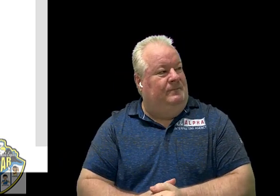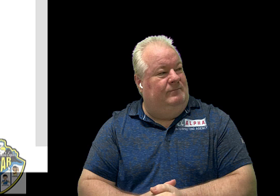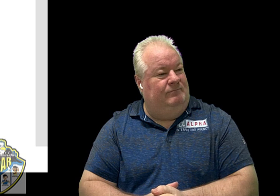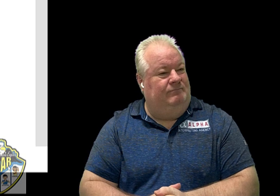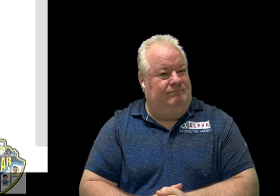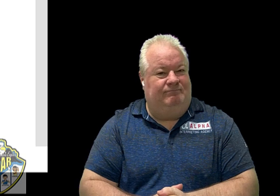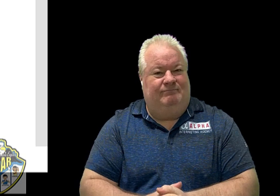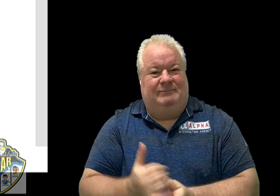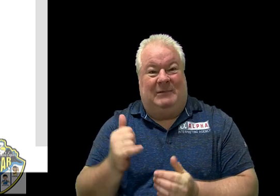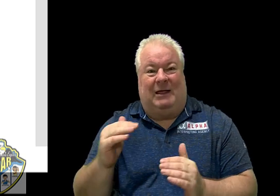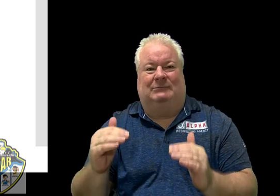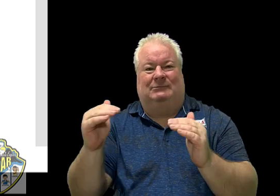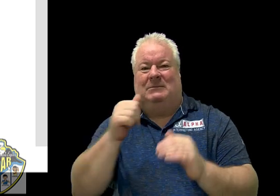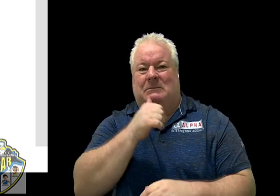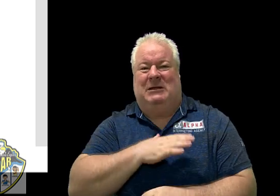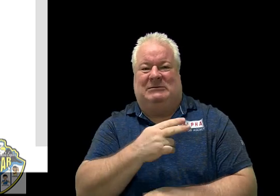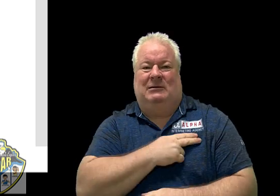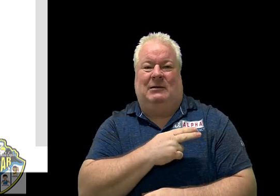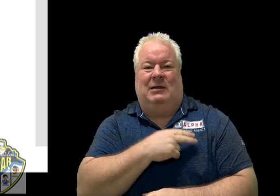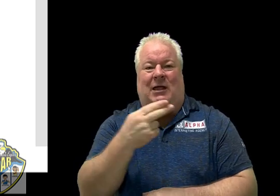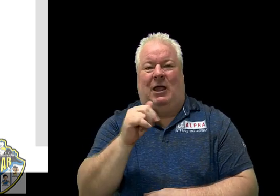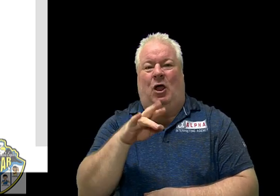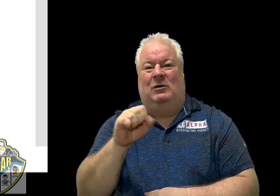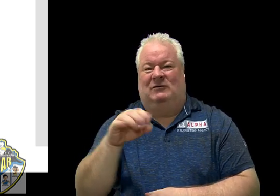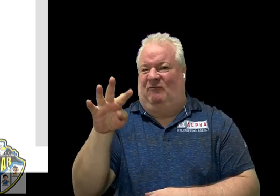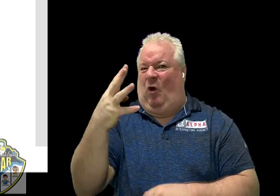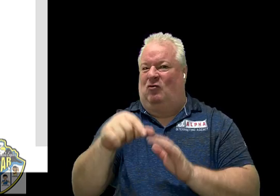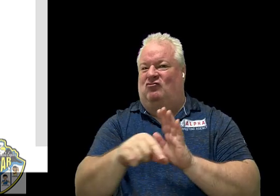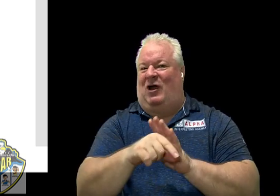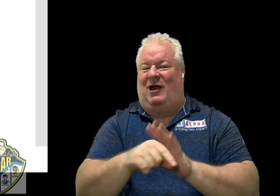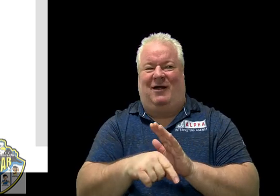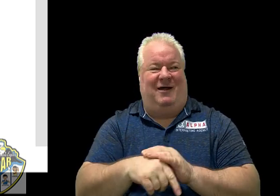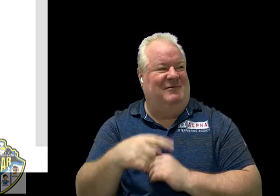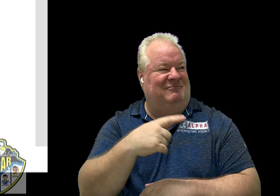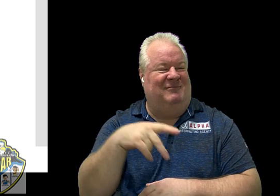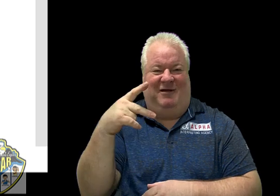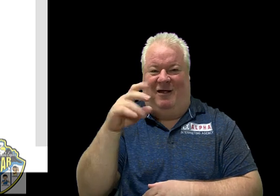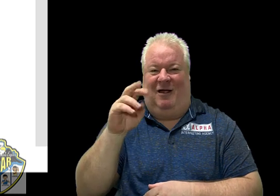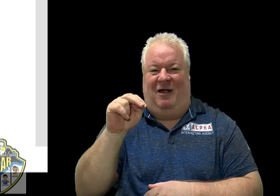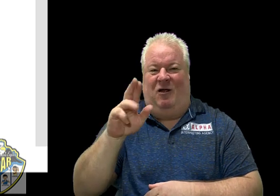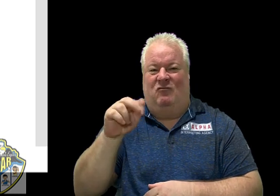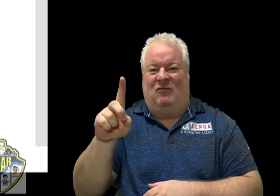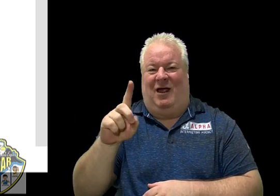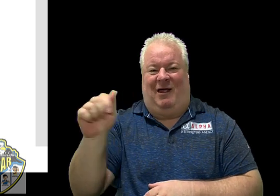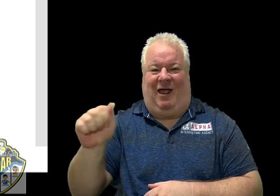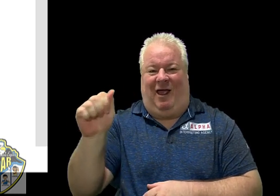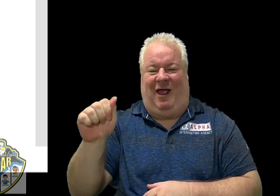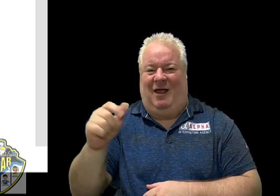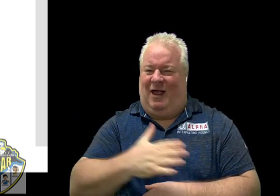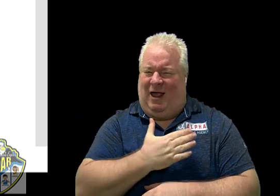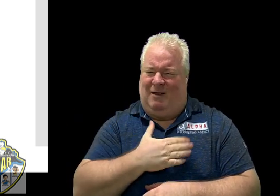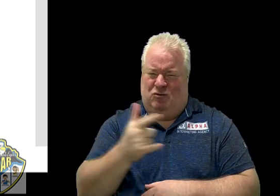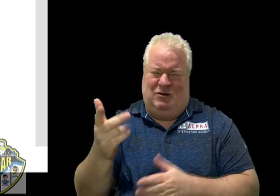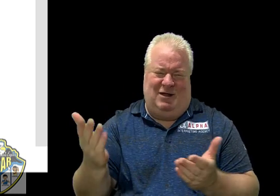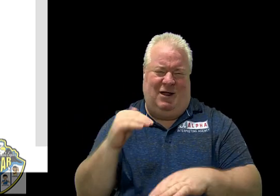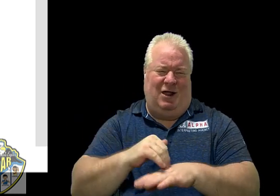Now we move up to Mrs. Harris's classroom. Big fourth grader, Conrad A. We're so glad you're here at Raymond